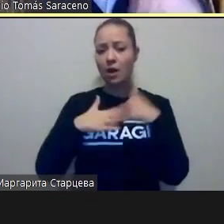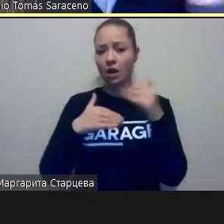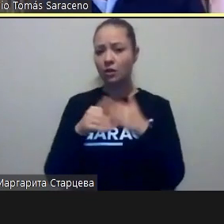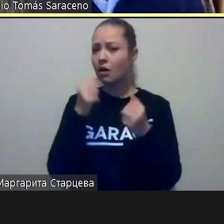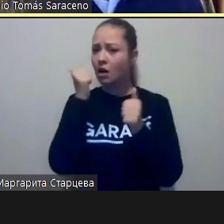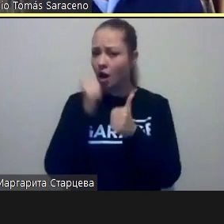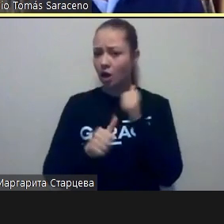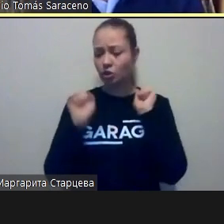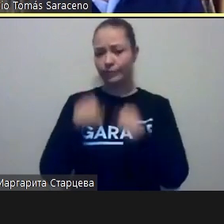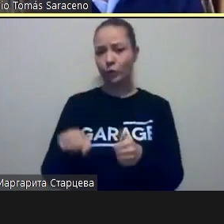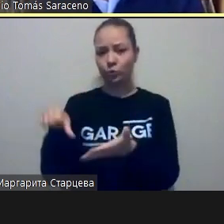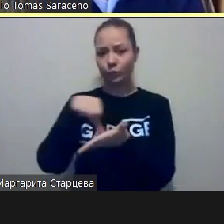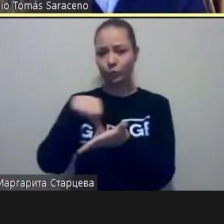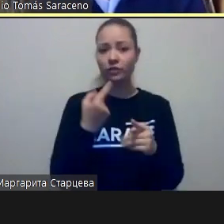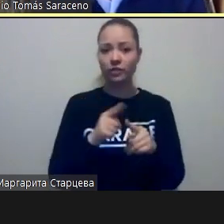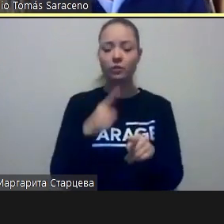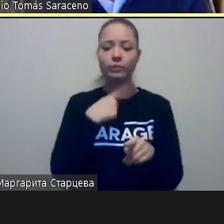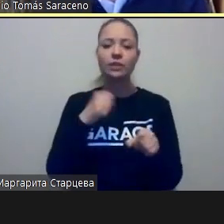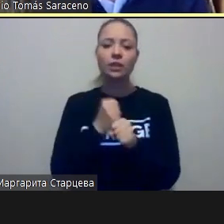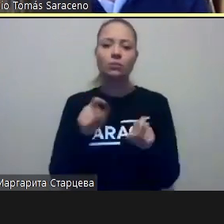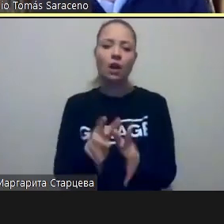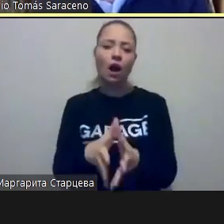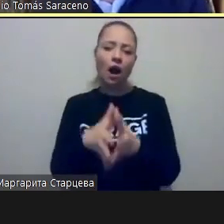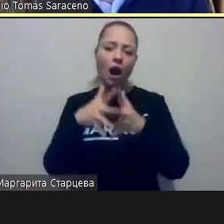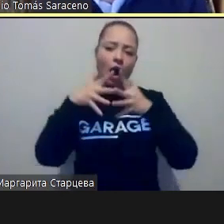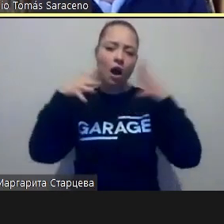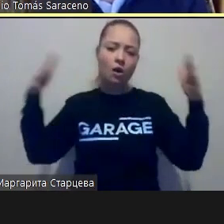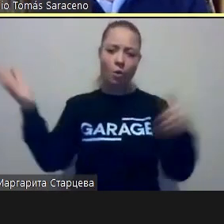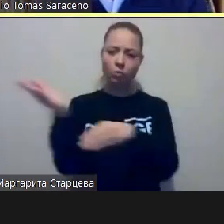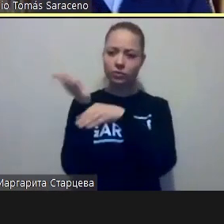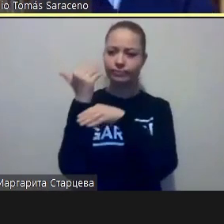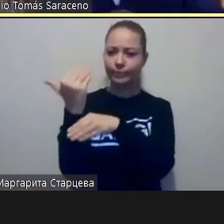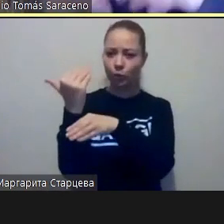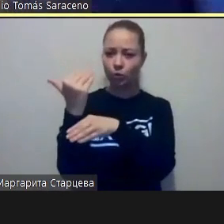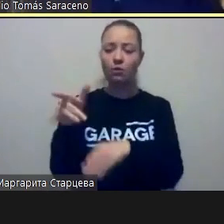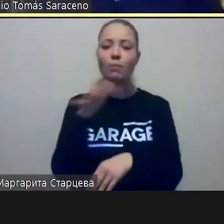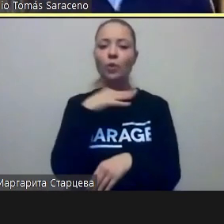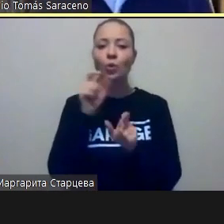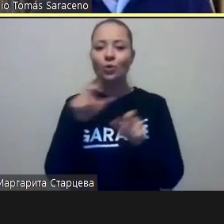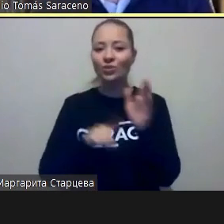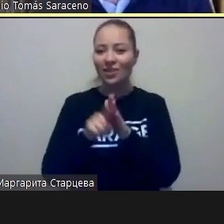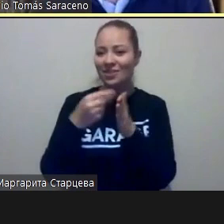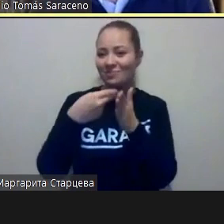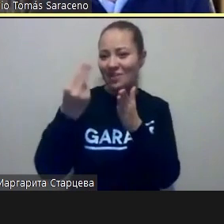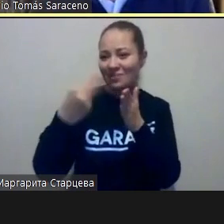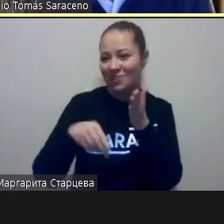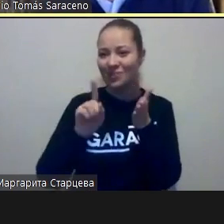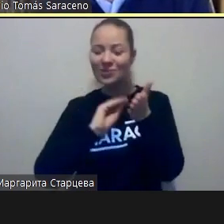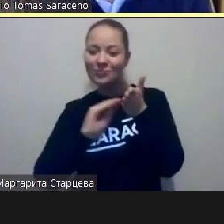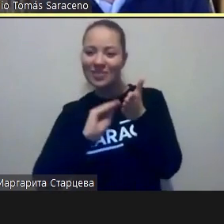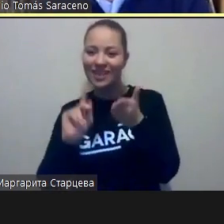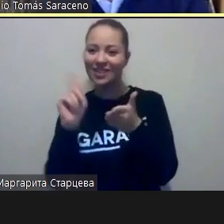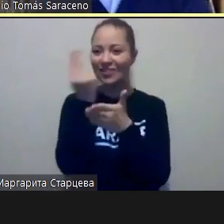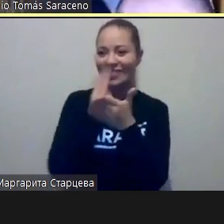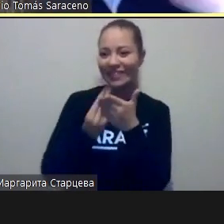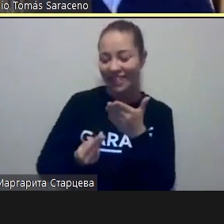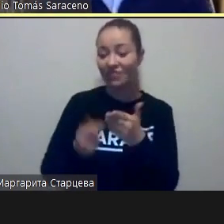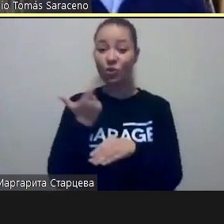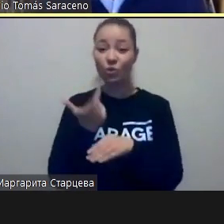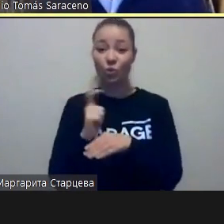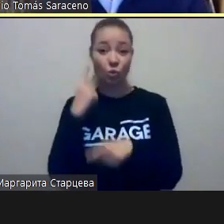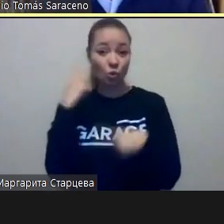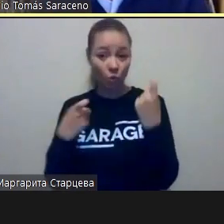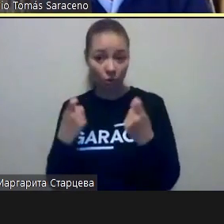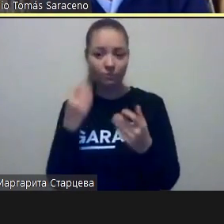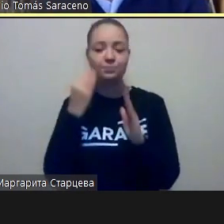canvases. Then many times people draw, sign them. It became really kind of you can think of a canvas as a painter